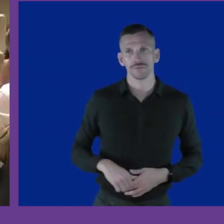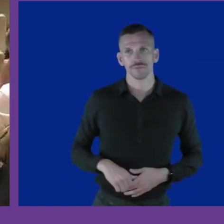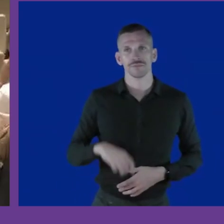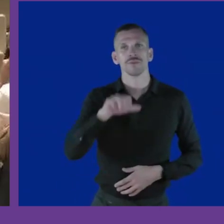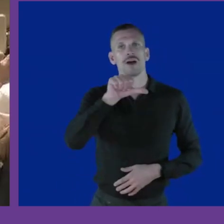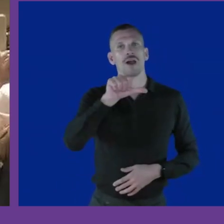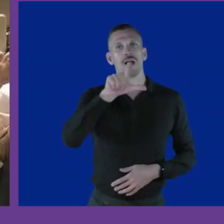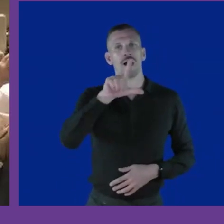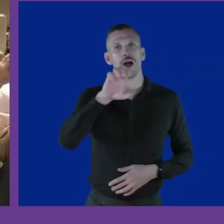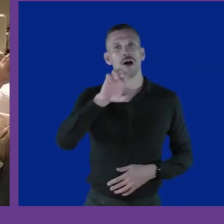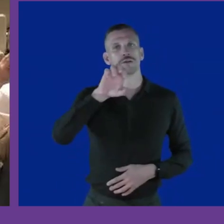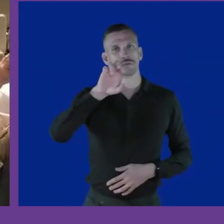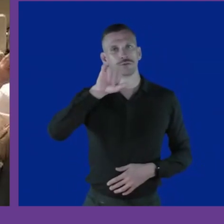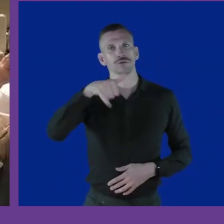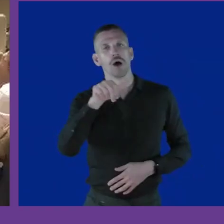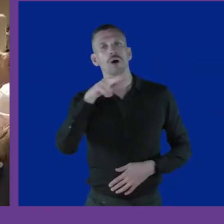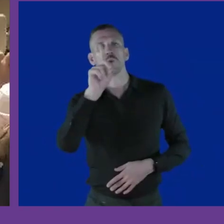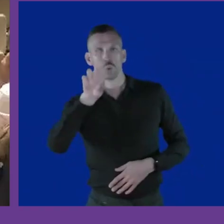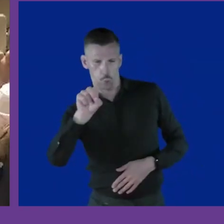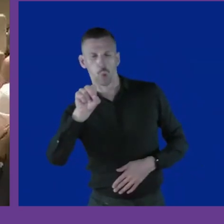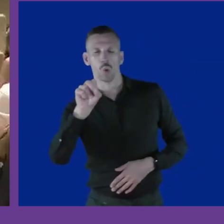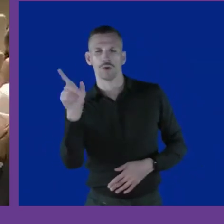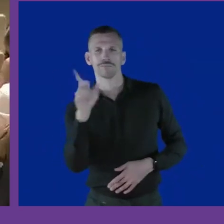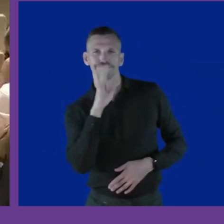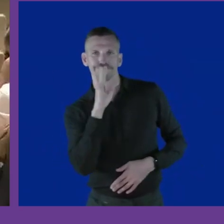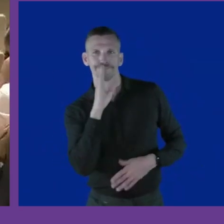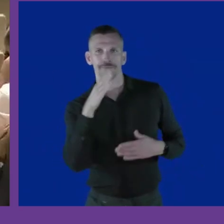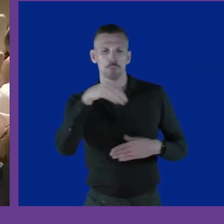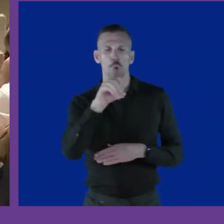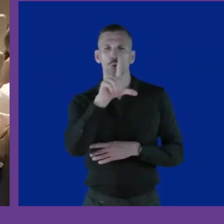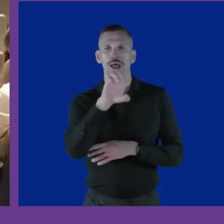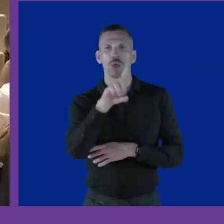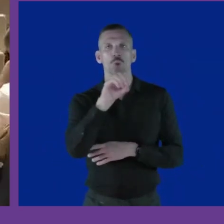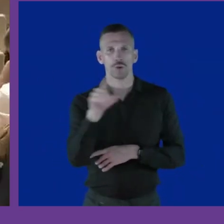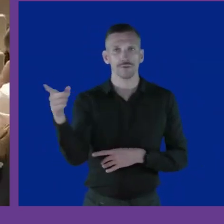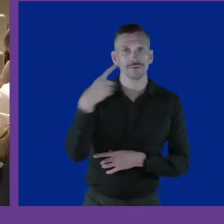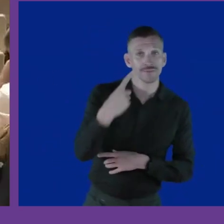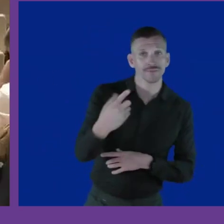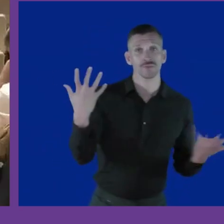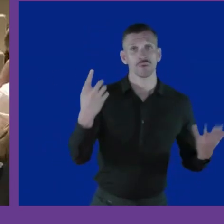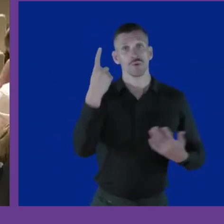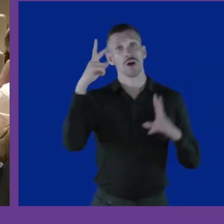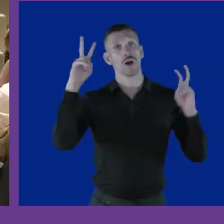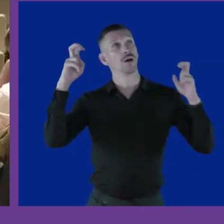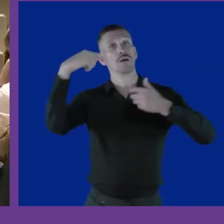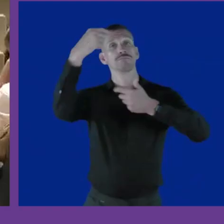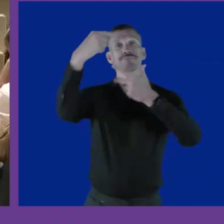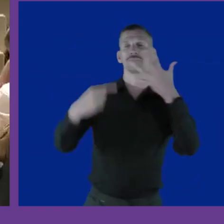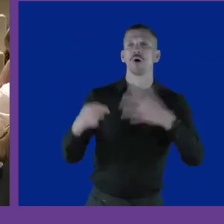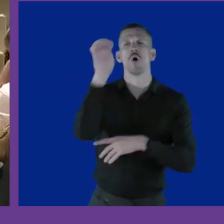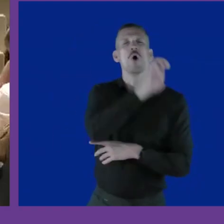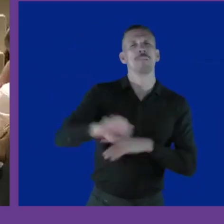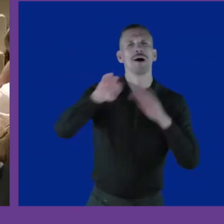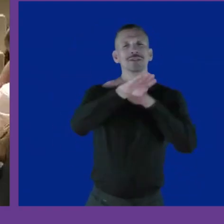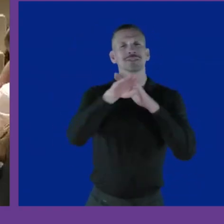the Accessibility Act in relations to products and also services is the interoperability